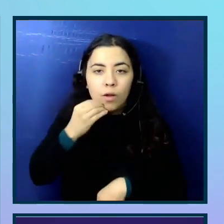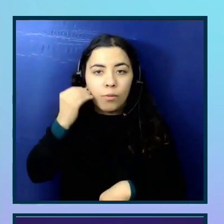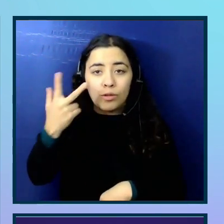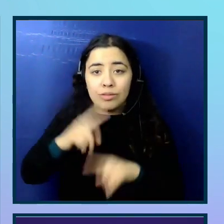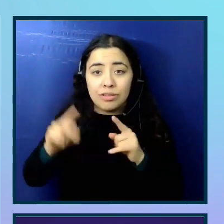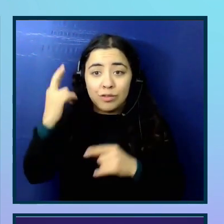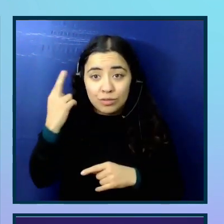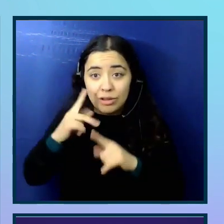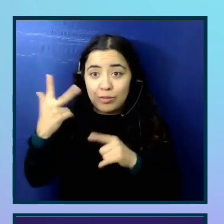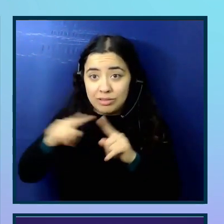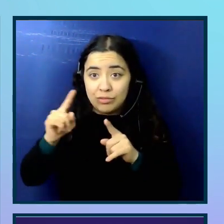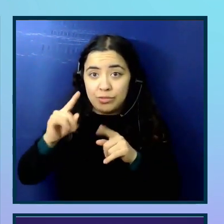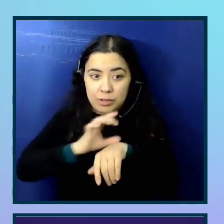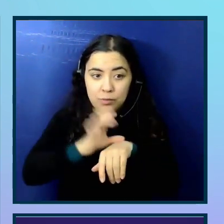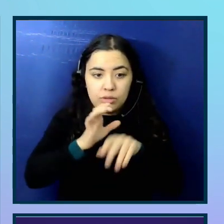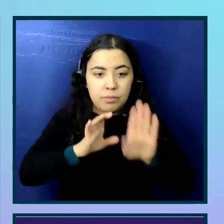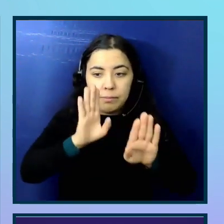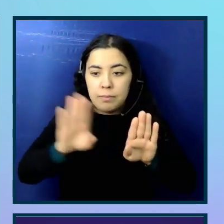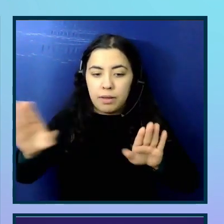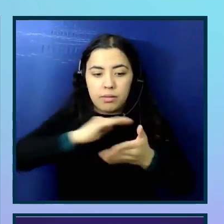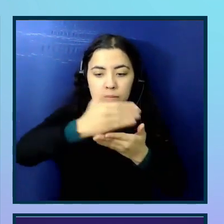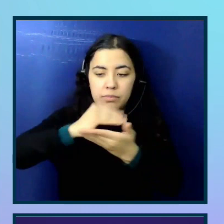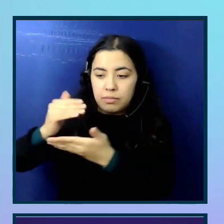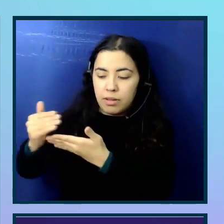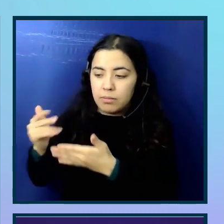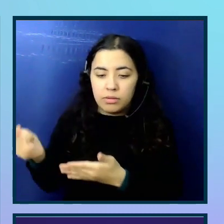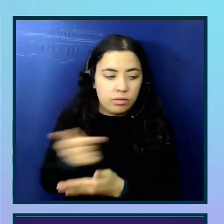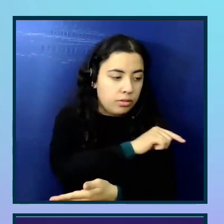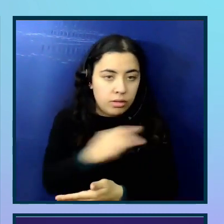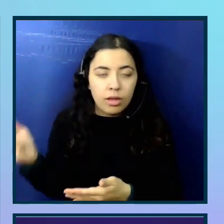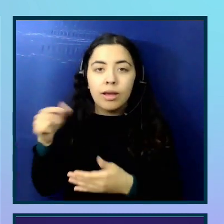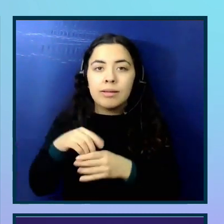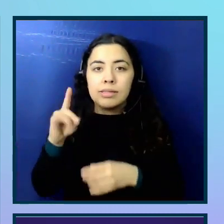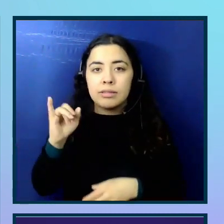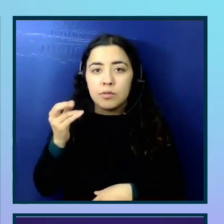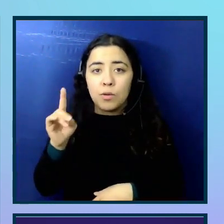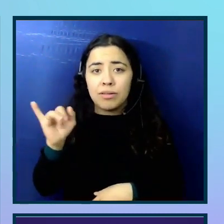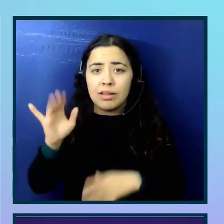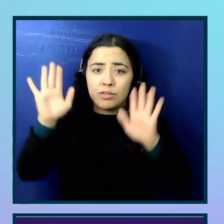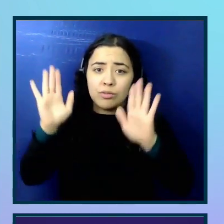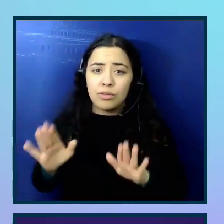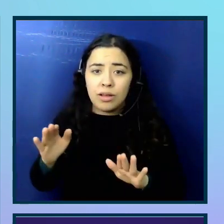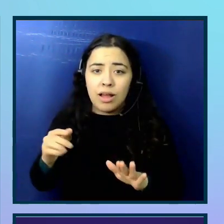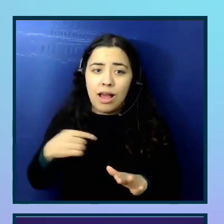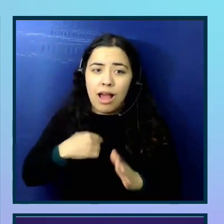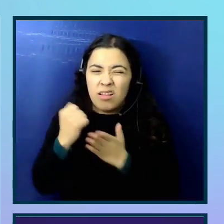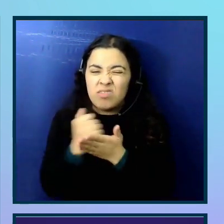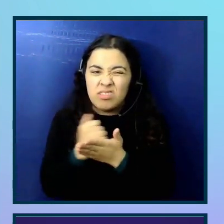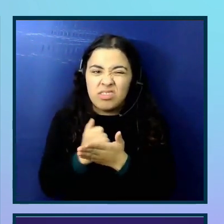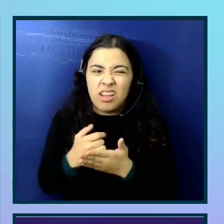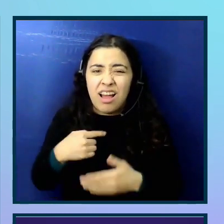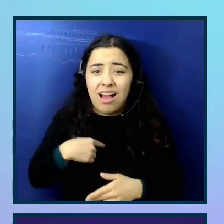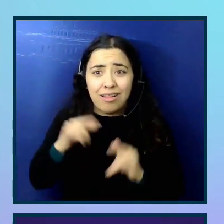reasons. And being able to toggle back and forth between Discord is really great. I scribbled out my Discord because I love y'all, but don't creep on me.